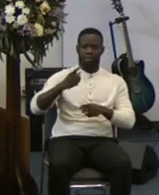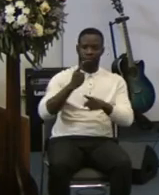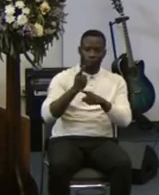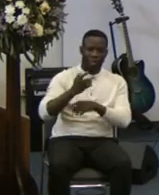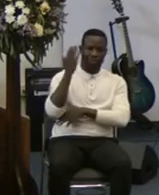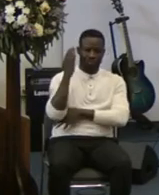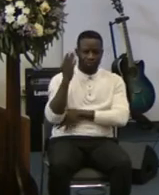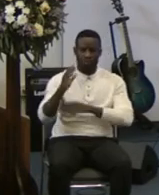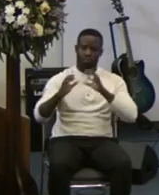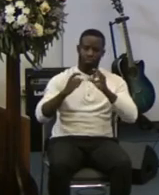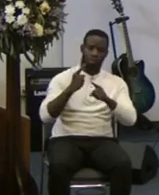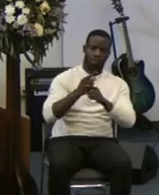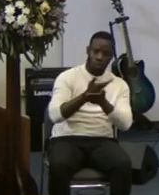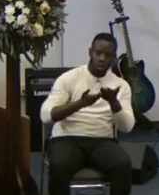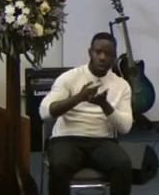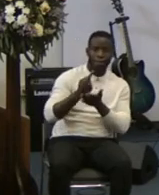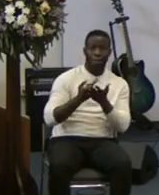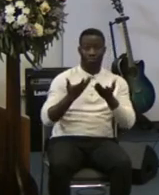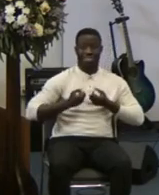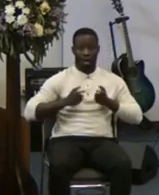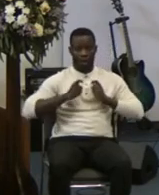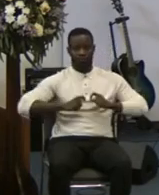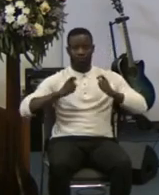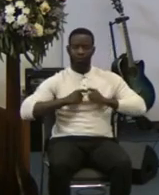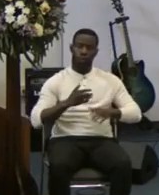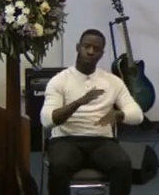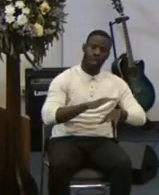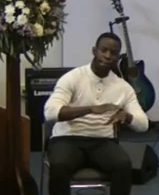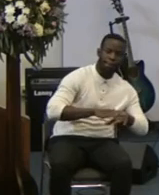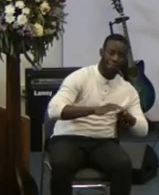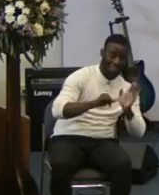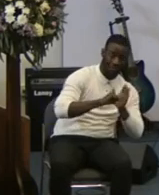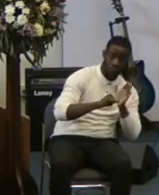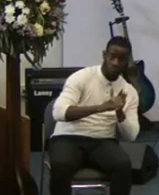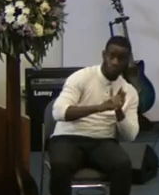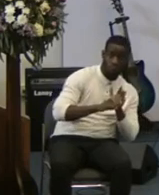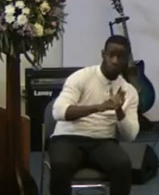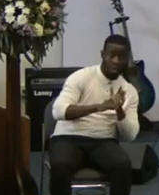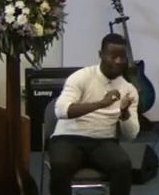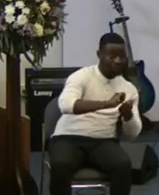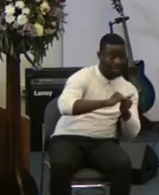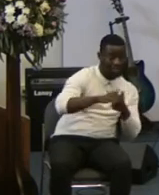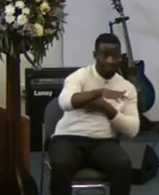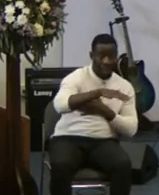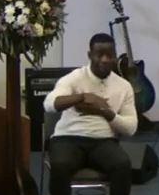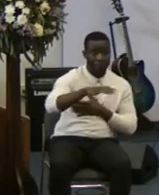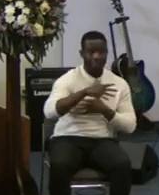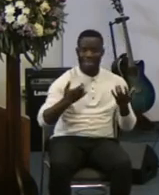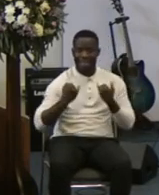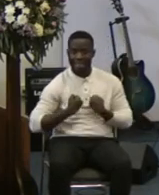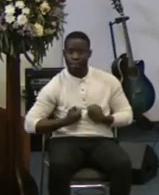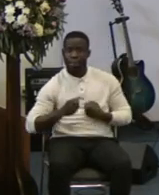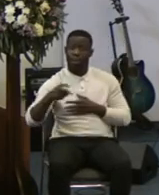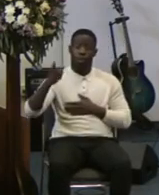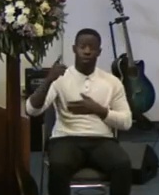about needing comfort for the times when people we've prayed for haven't been healed, but God gives us